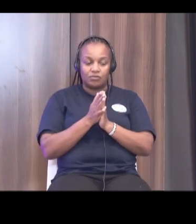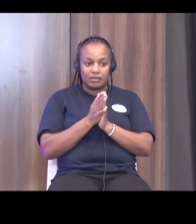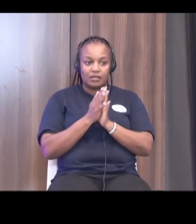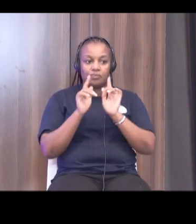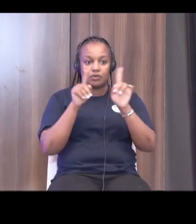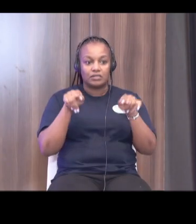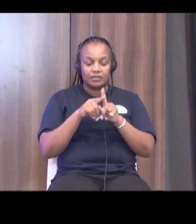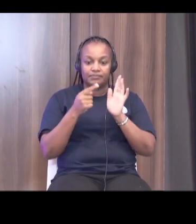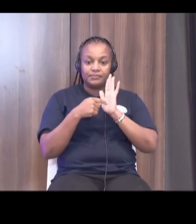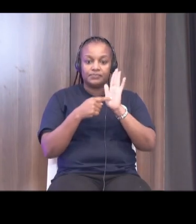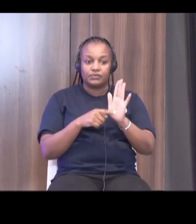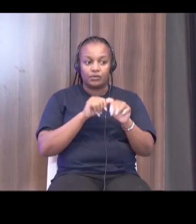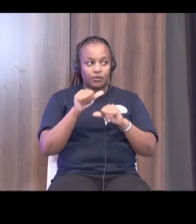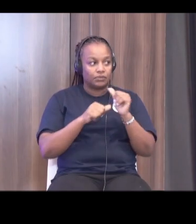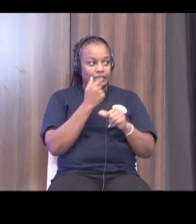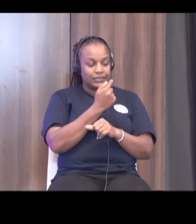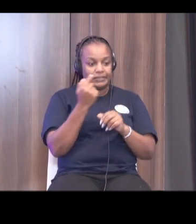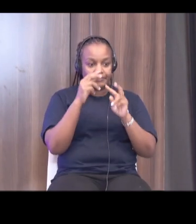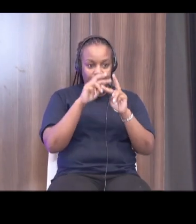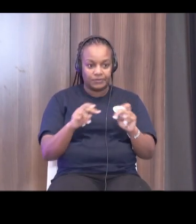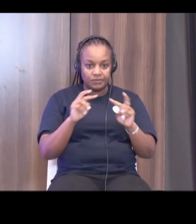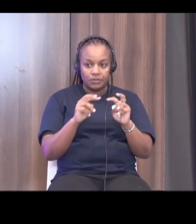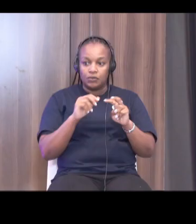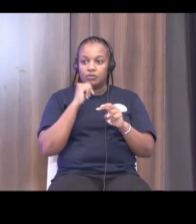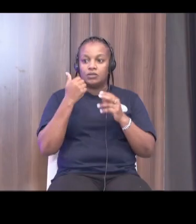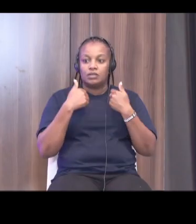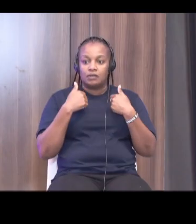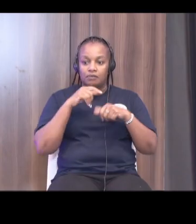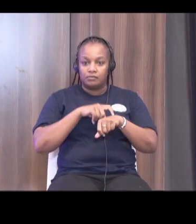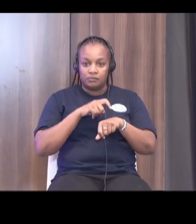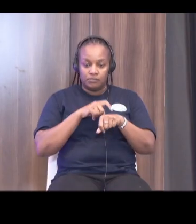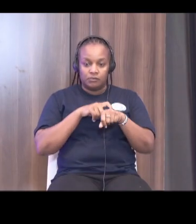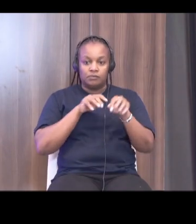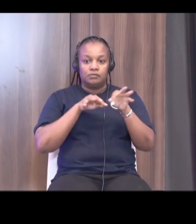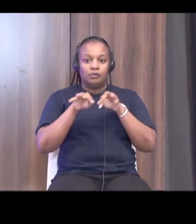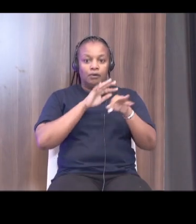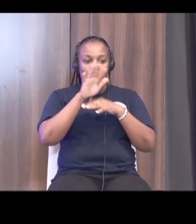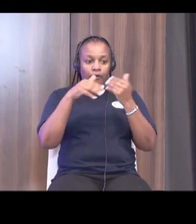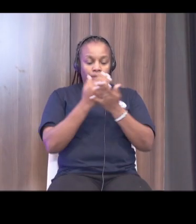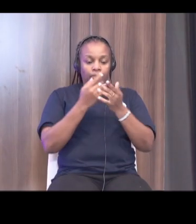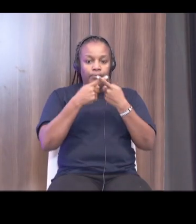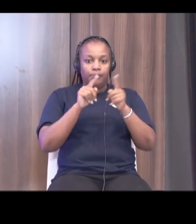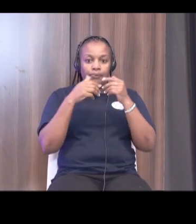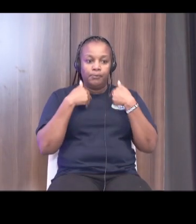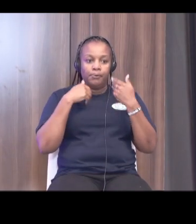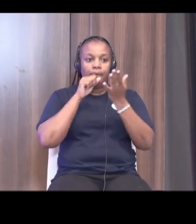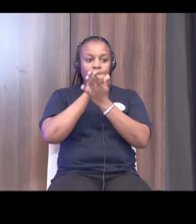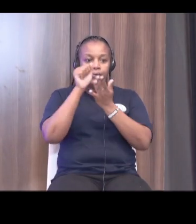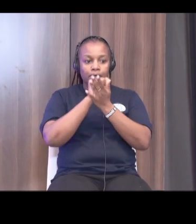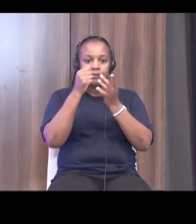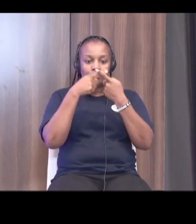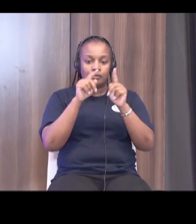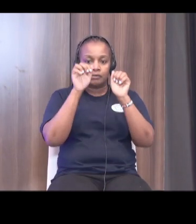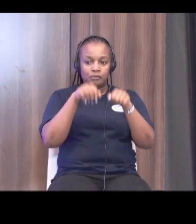you just one slide about each study. We don't have time to go through all of them in depth, but I have the publication in there so you can pull them and read